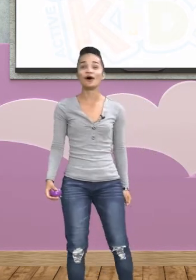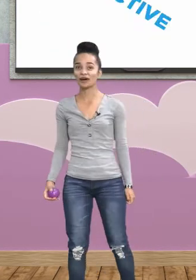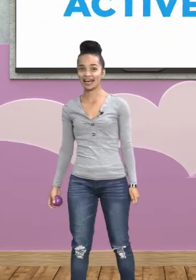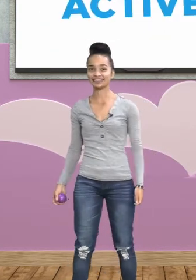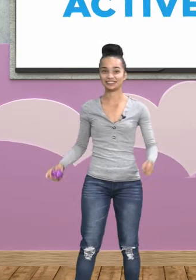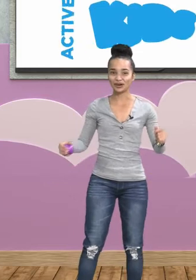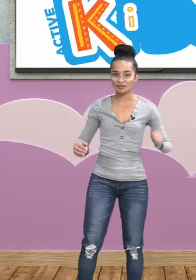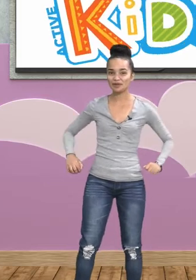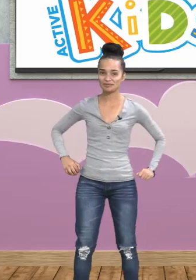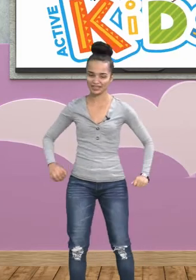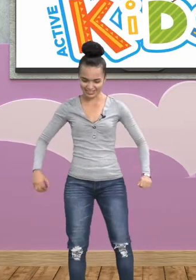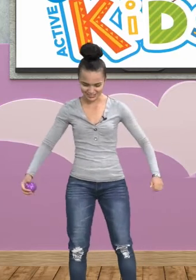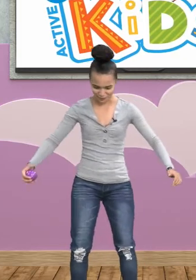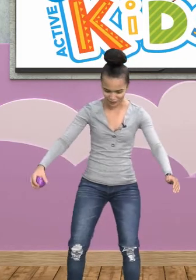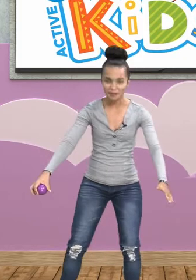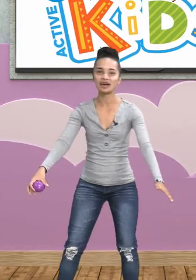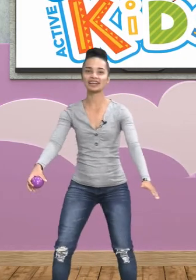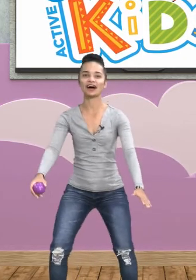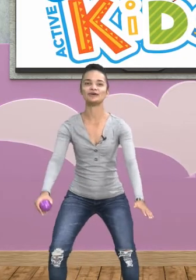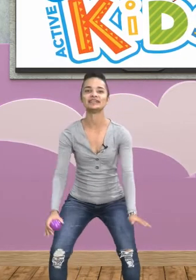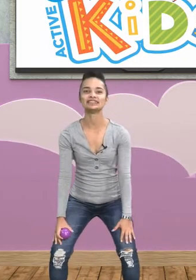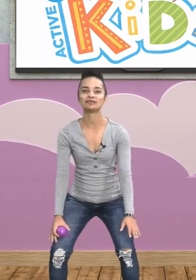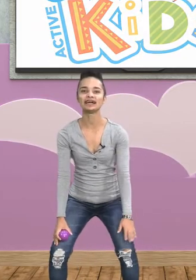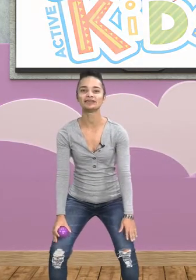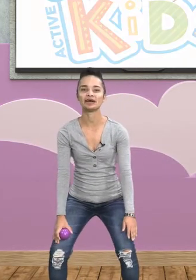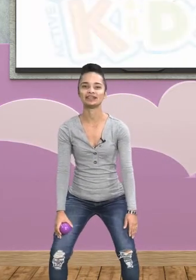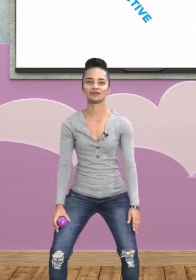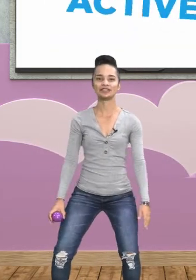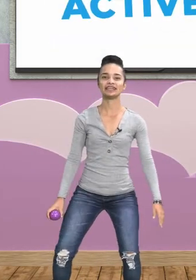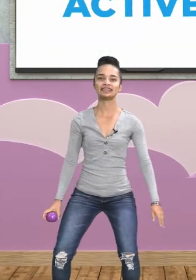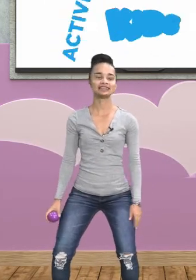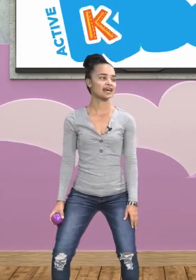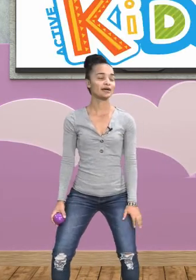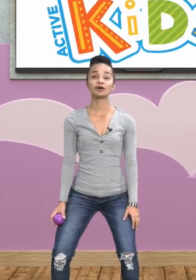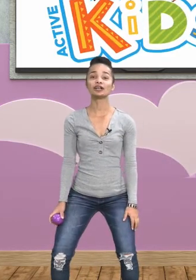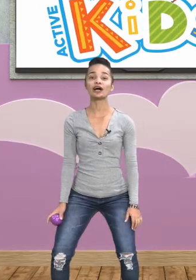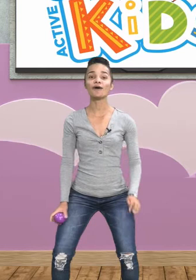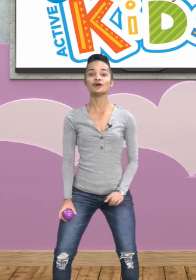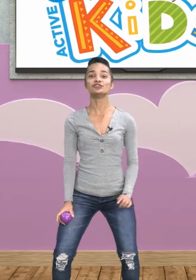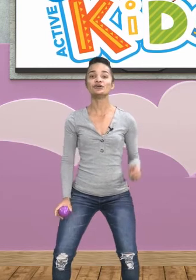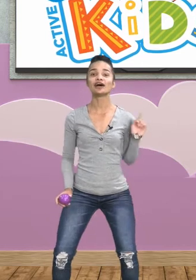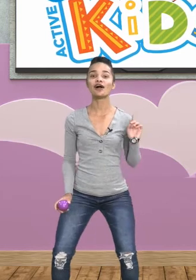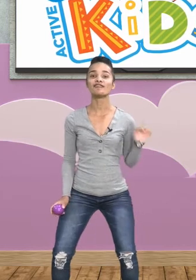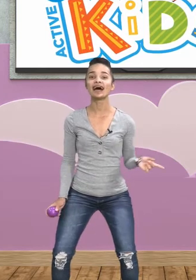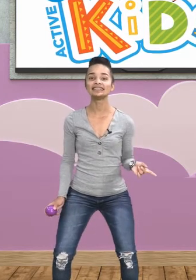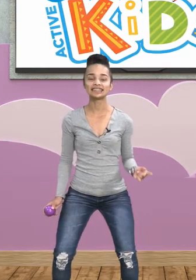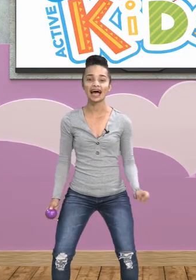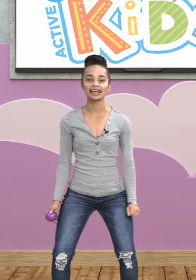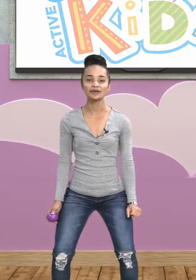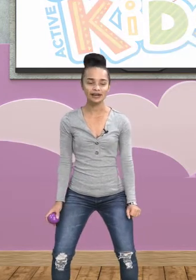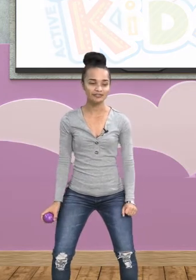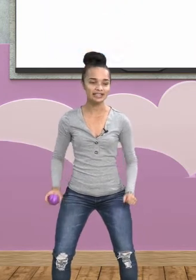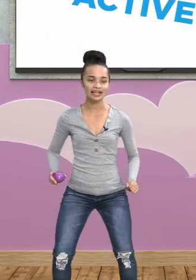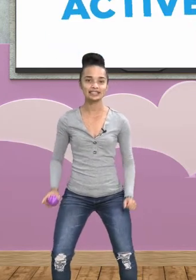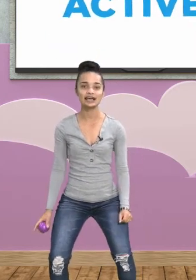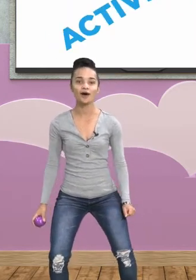So guys, the doggy pee pee is, so we're going to bend our knees a bit, bend your knees, then we're going to go to the right side.